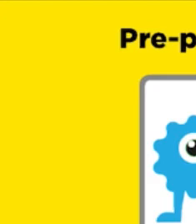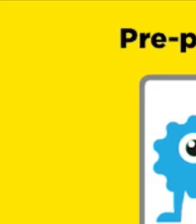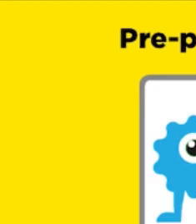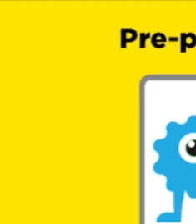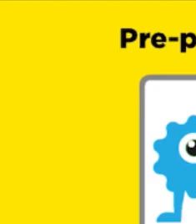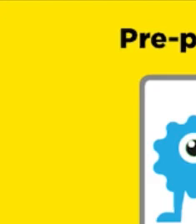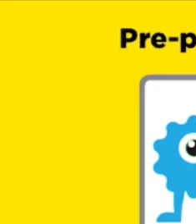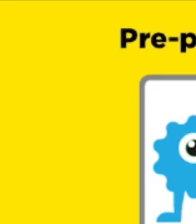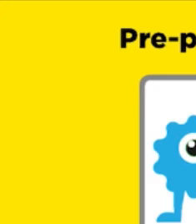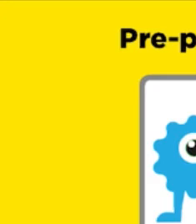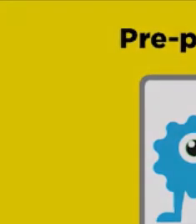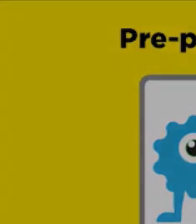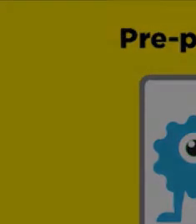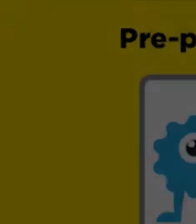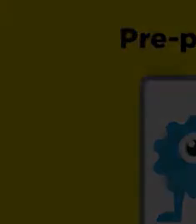and directions.